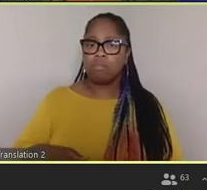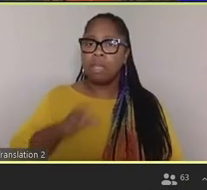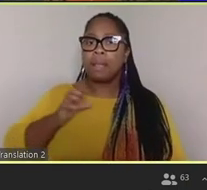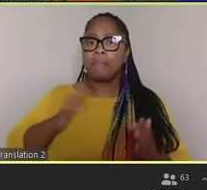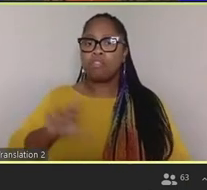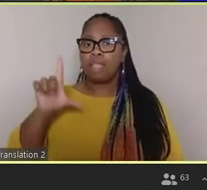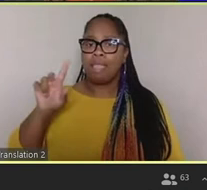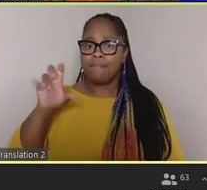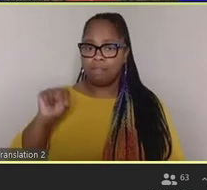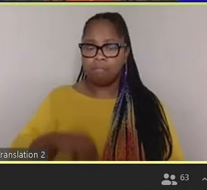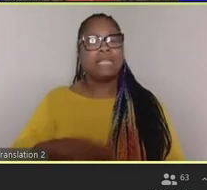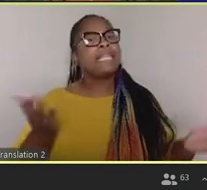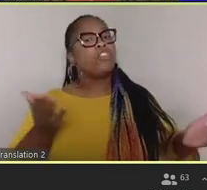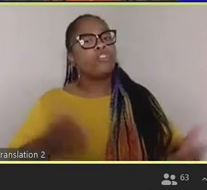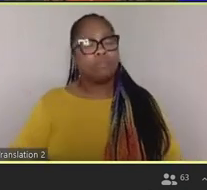Commissioner Levin. Here.